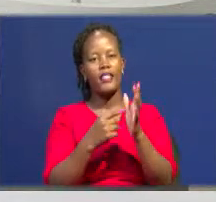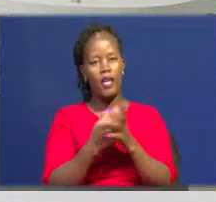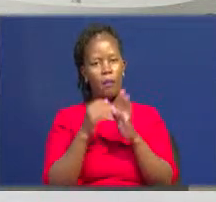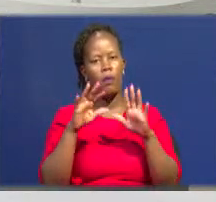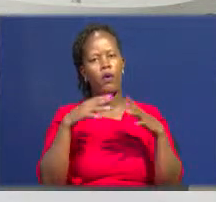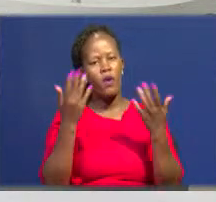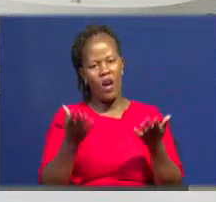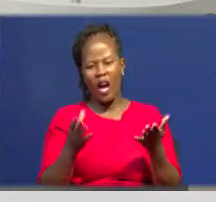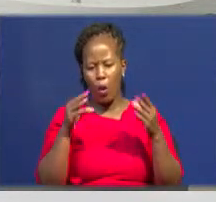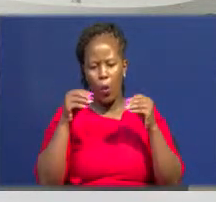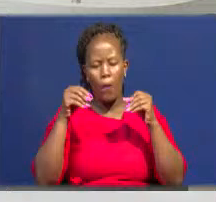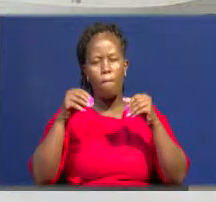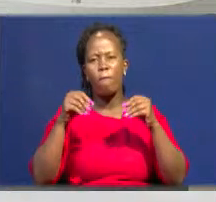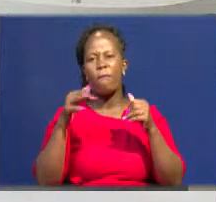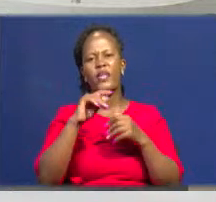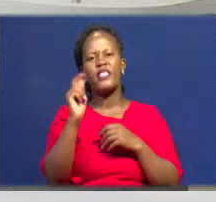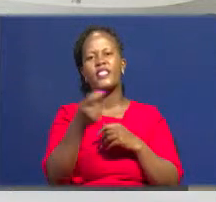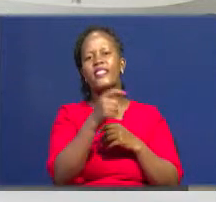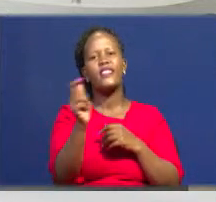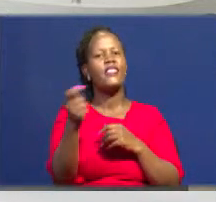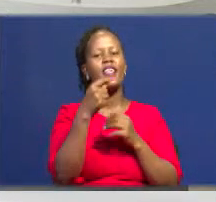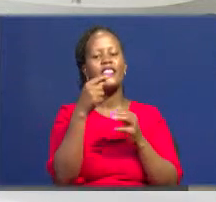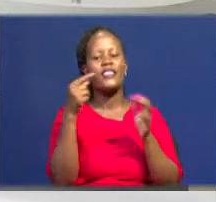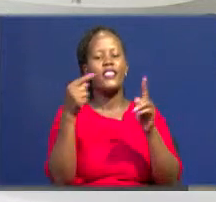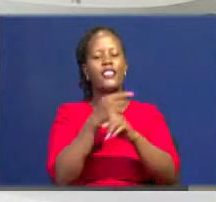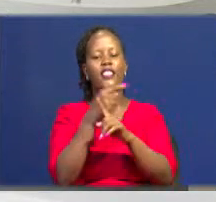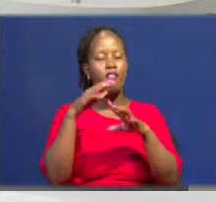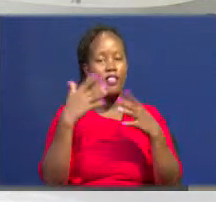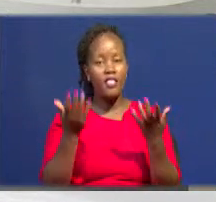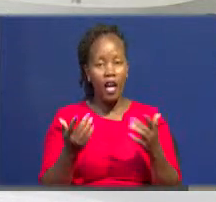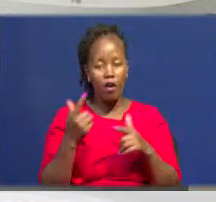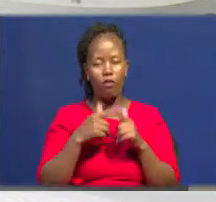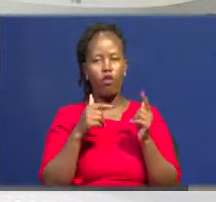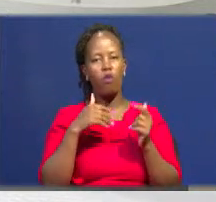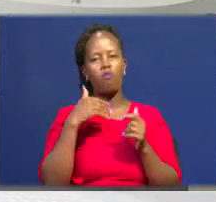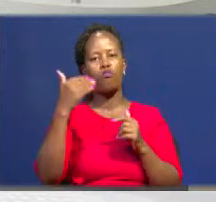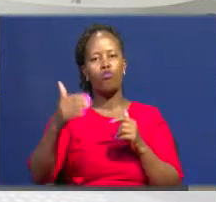beach tennis different from or everyday lawn tennis?